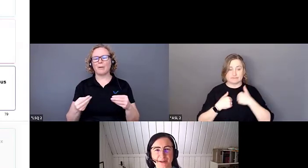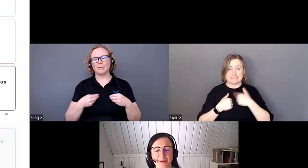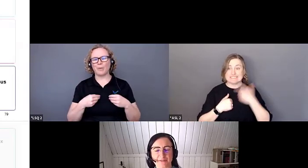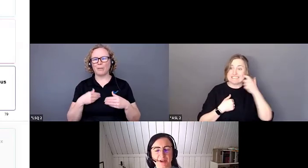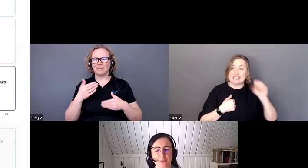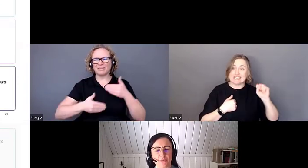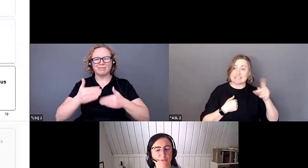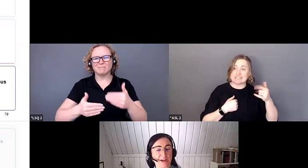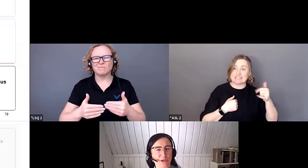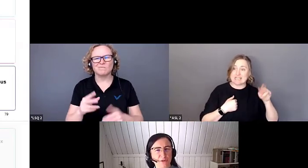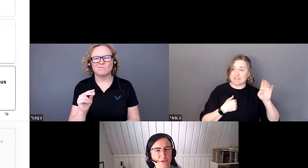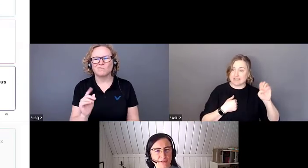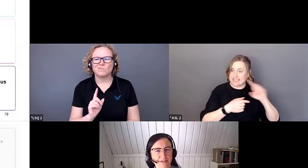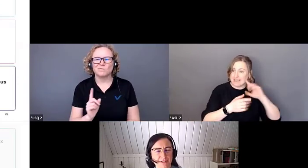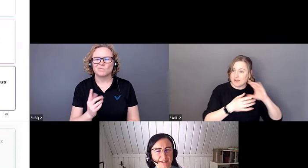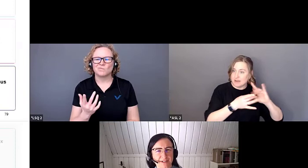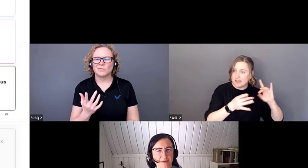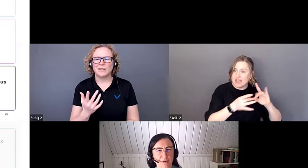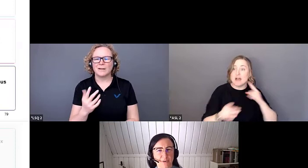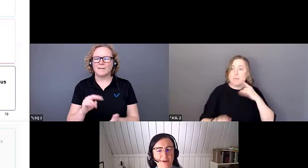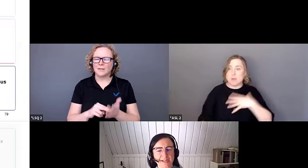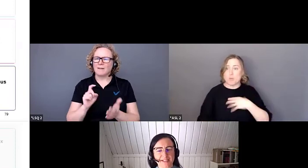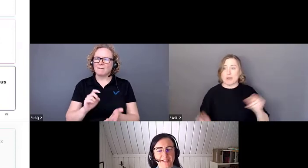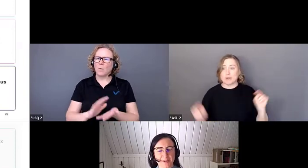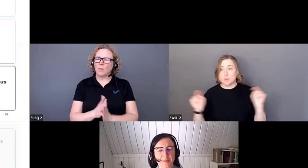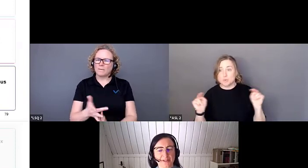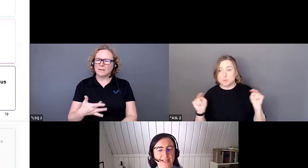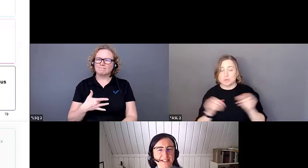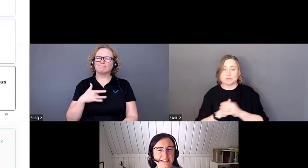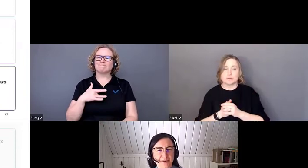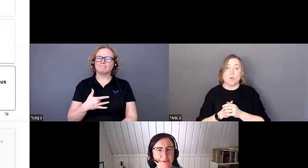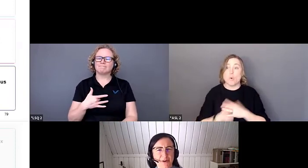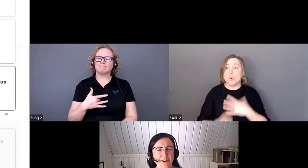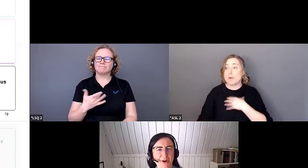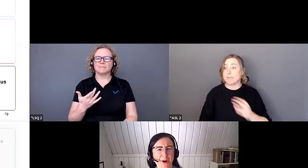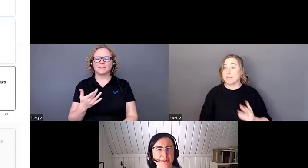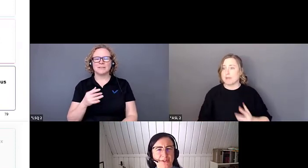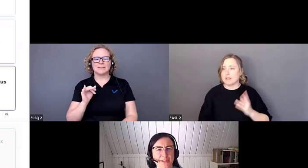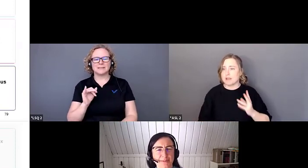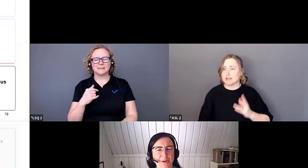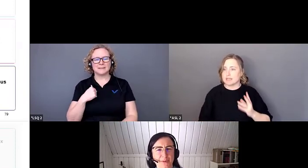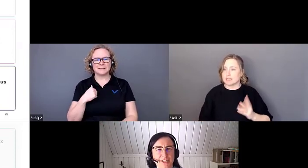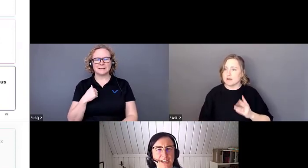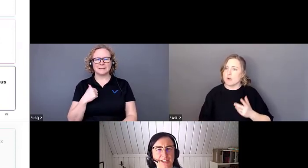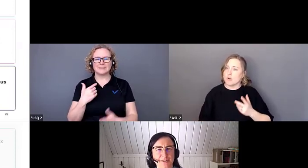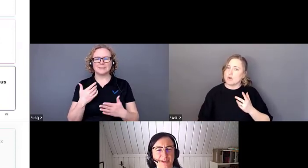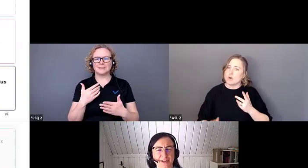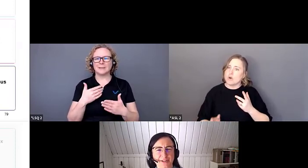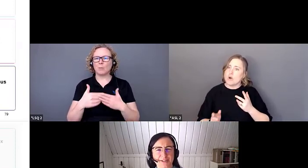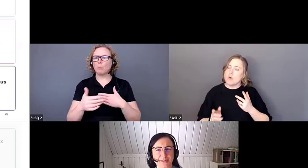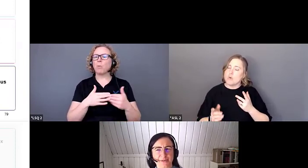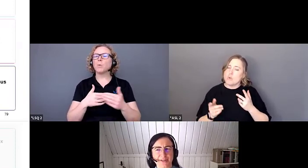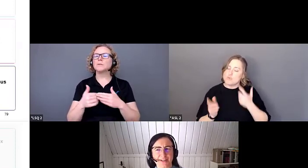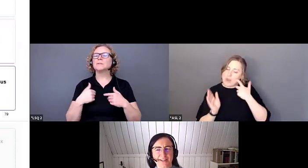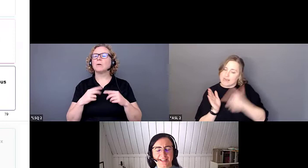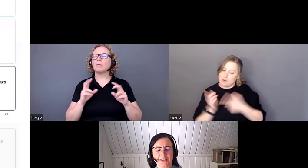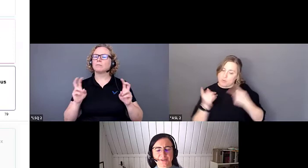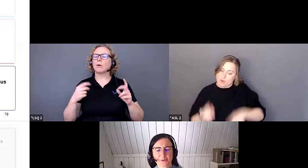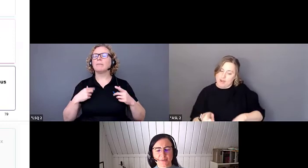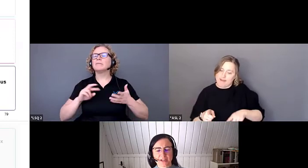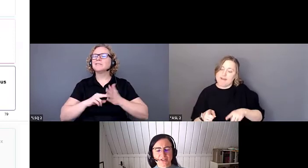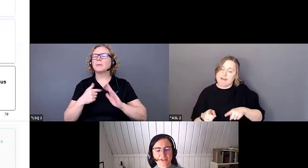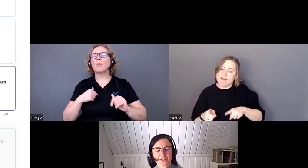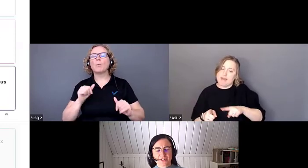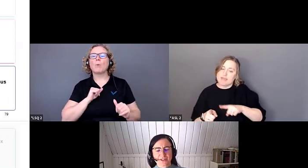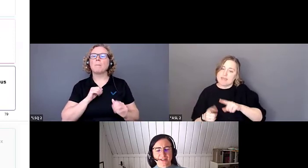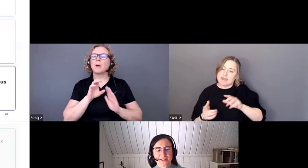the framing of a white neutral or a white polite or an opportunity to be a white change maker. So thank you